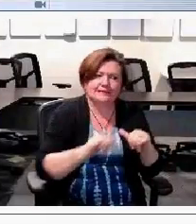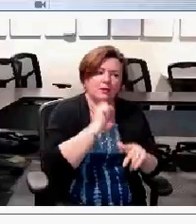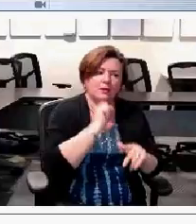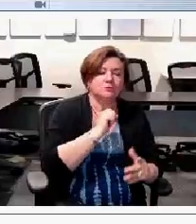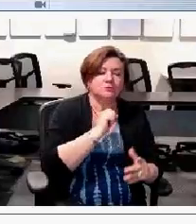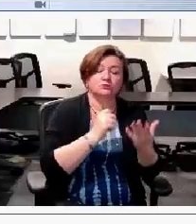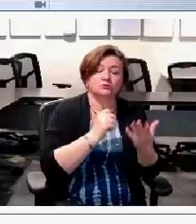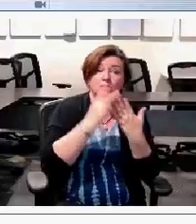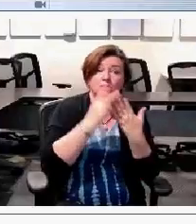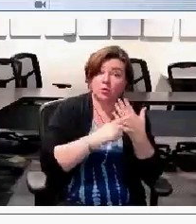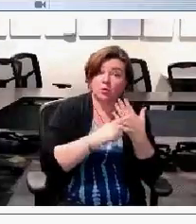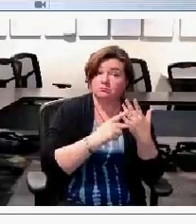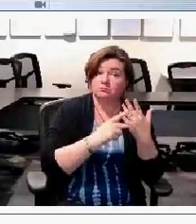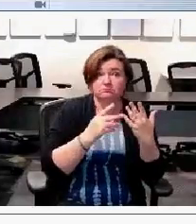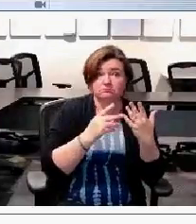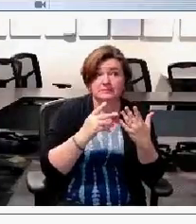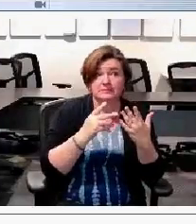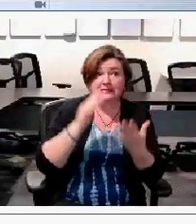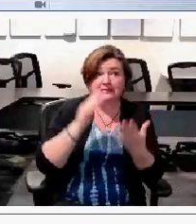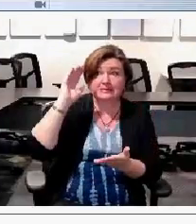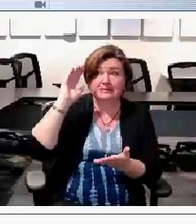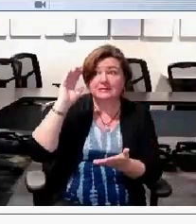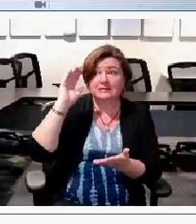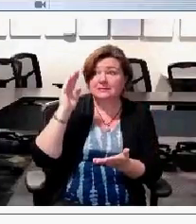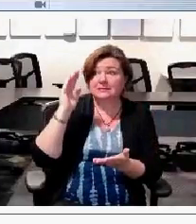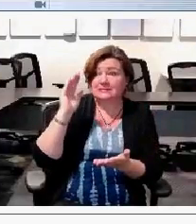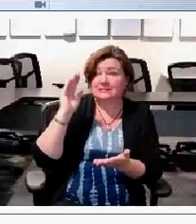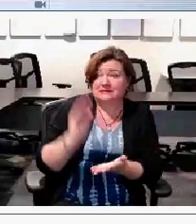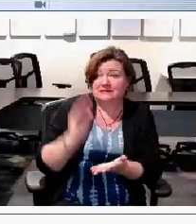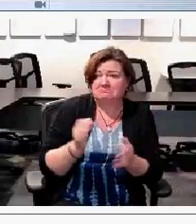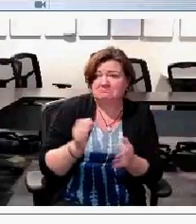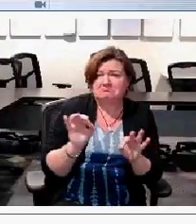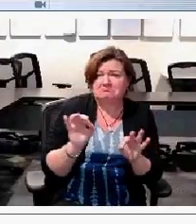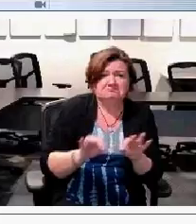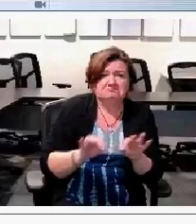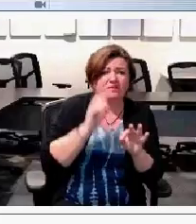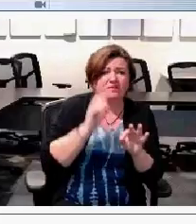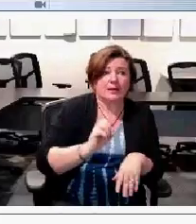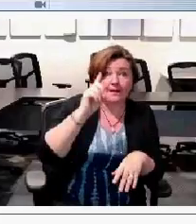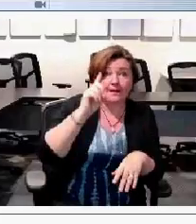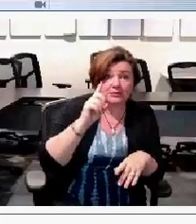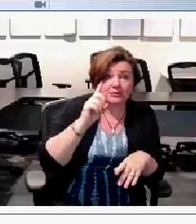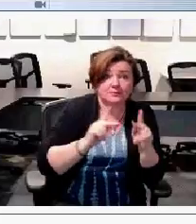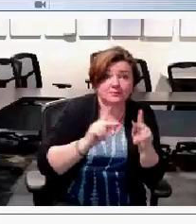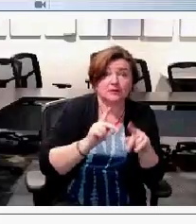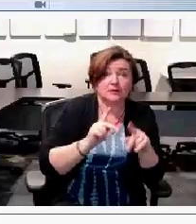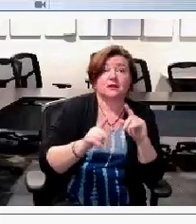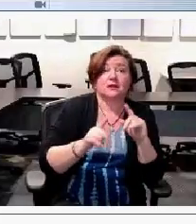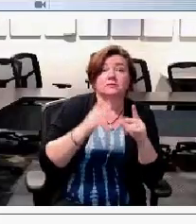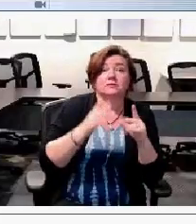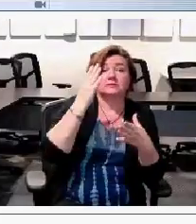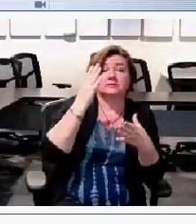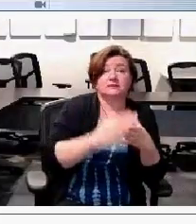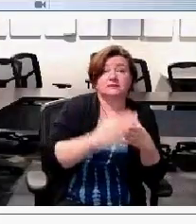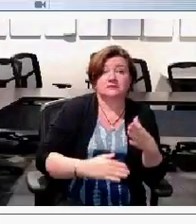some of our program, that's not such a deal when you live in a big center like Edmonton, but many of our patients are